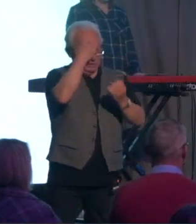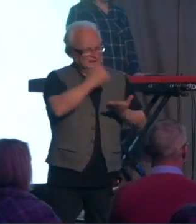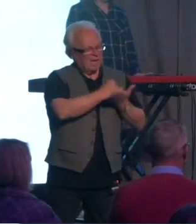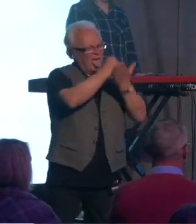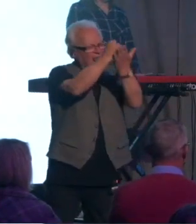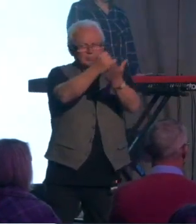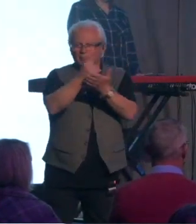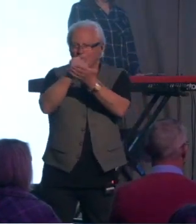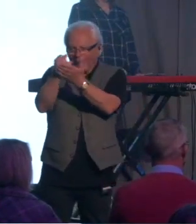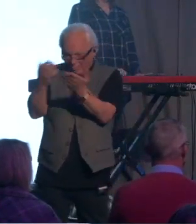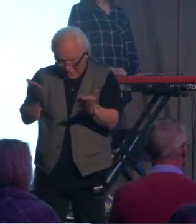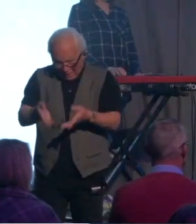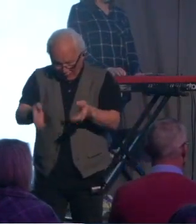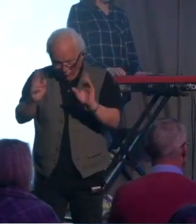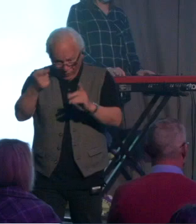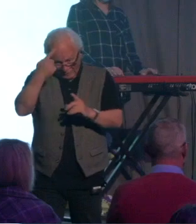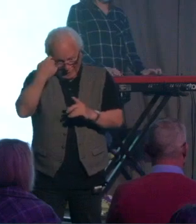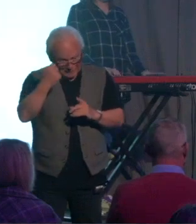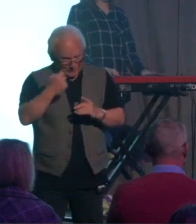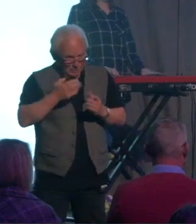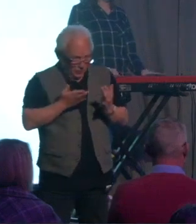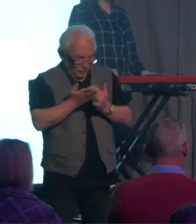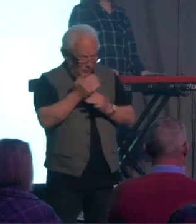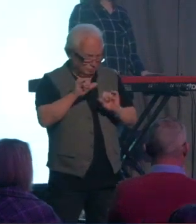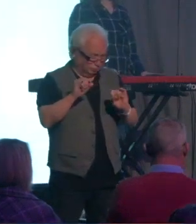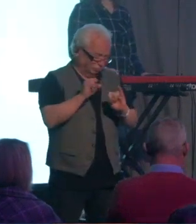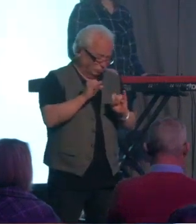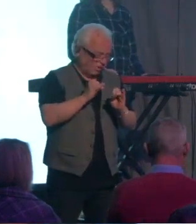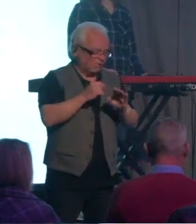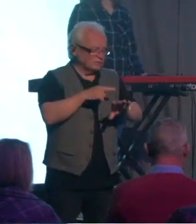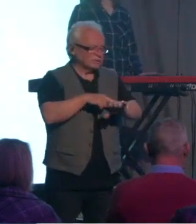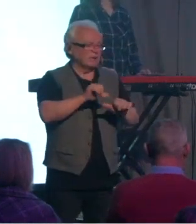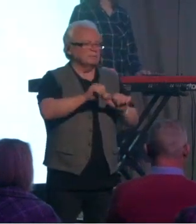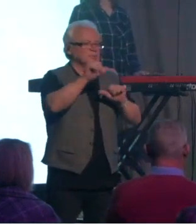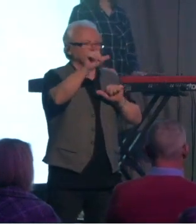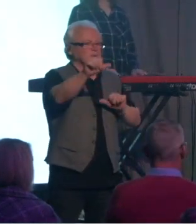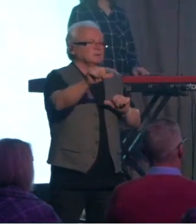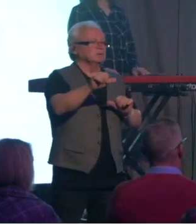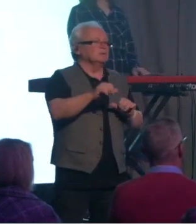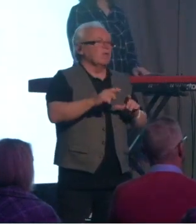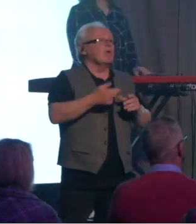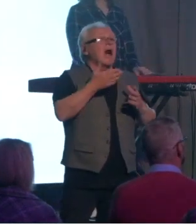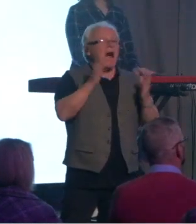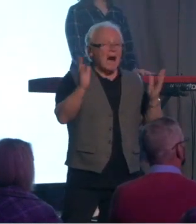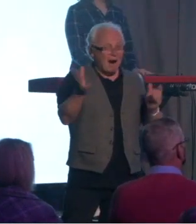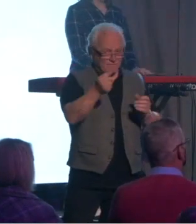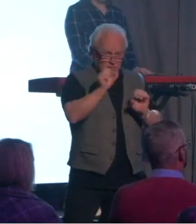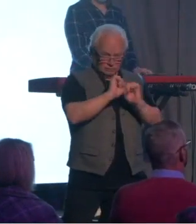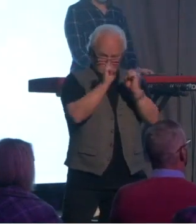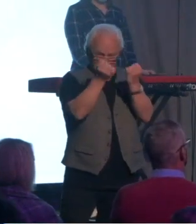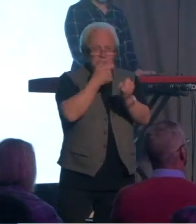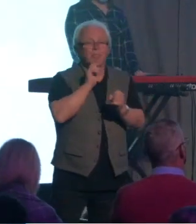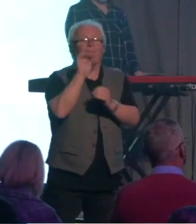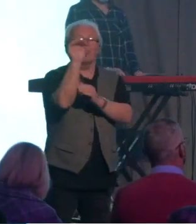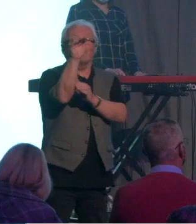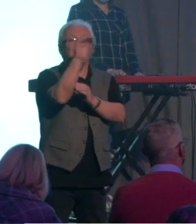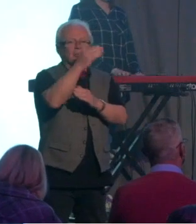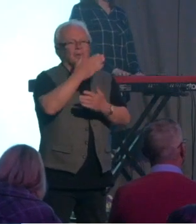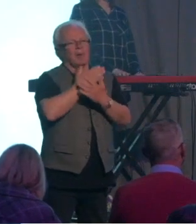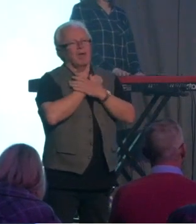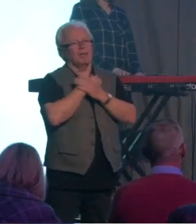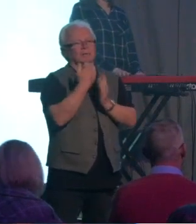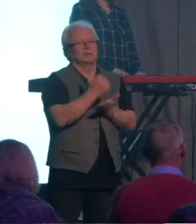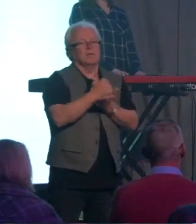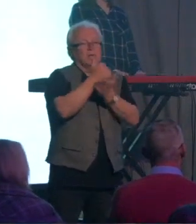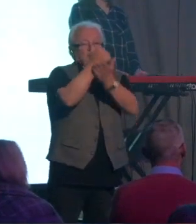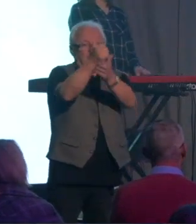this journey of faith, what it is to believe in Jesus, what it is to walk this journey, there's people at the back that would love to speak to you that have the lanyards on.